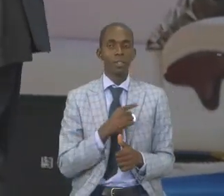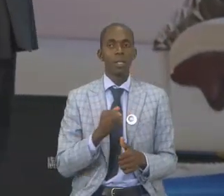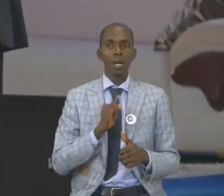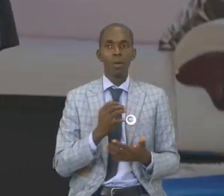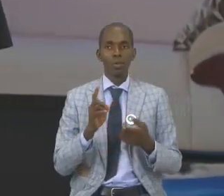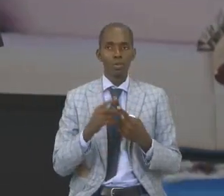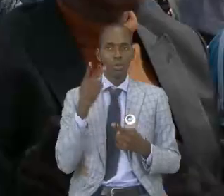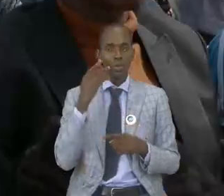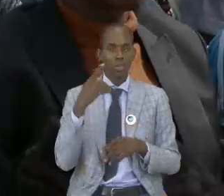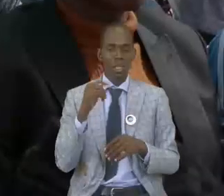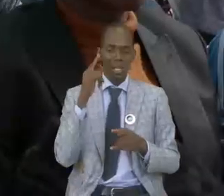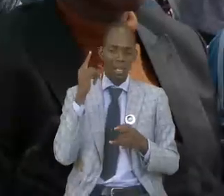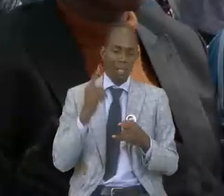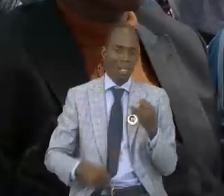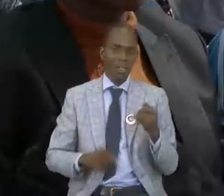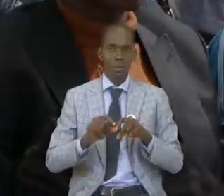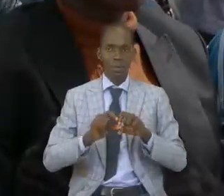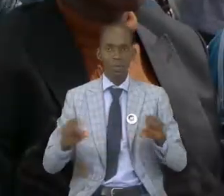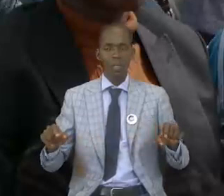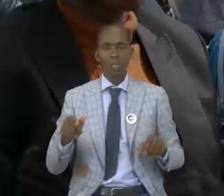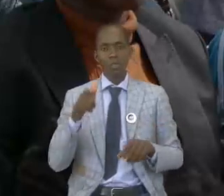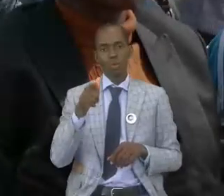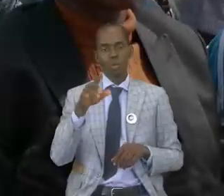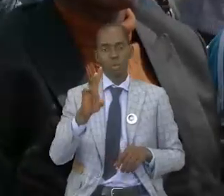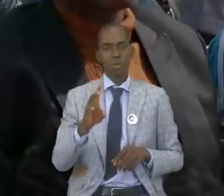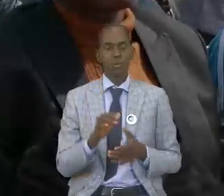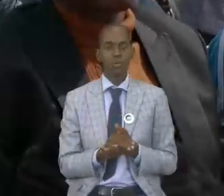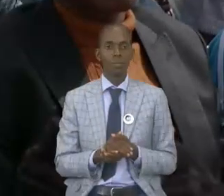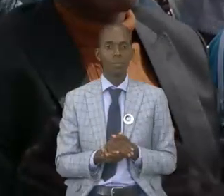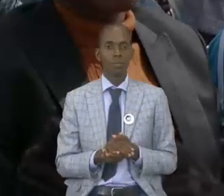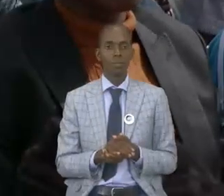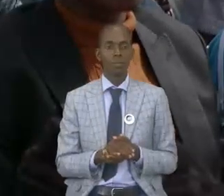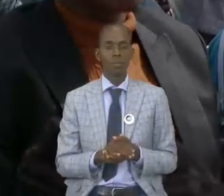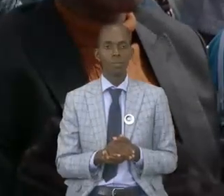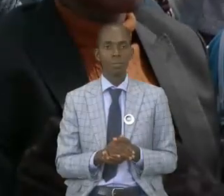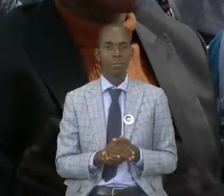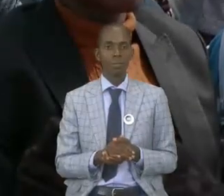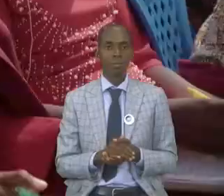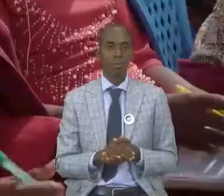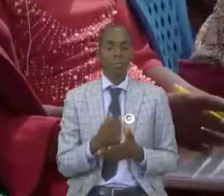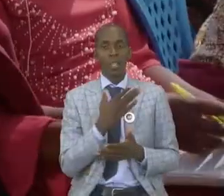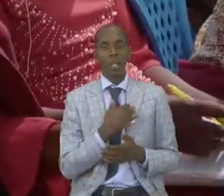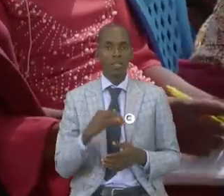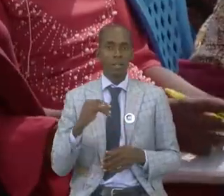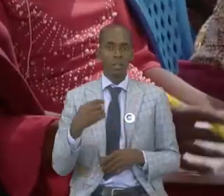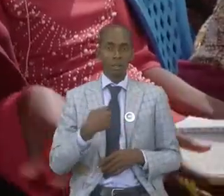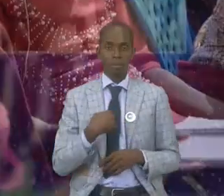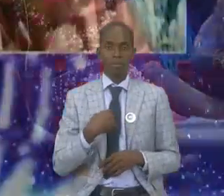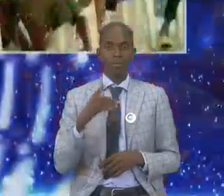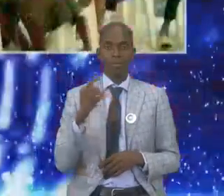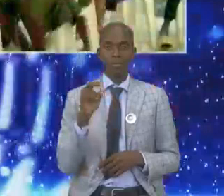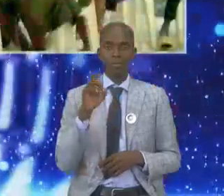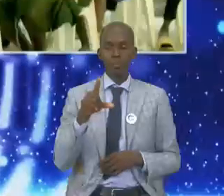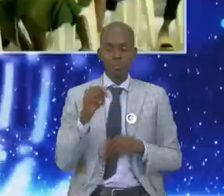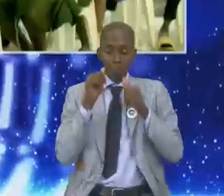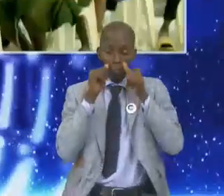last verse there in verse 27. In verse 27, it says, and I, Daniel, fainted when he